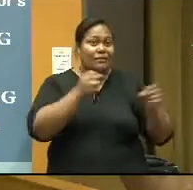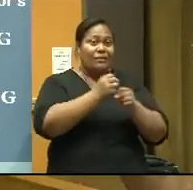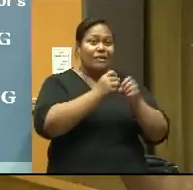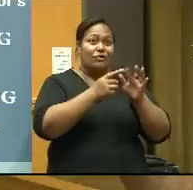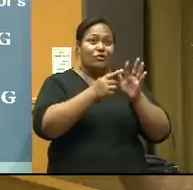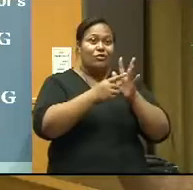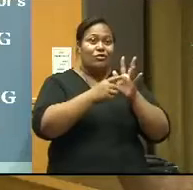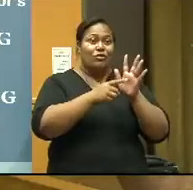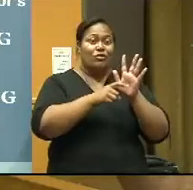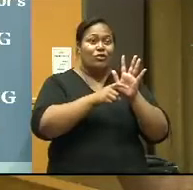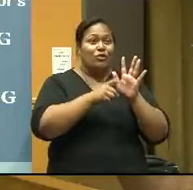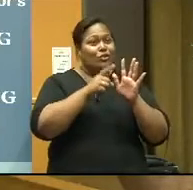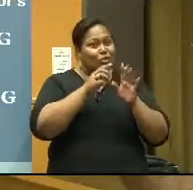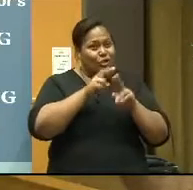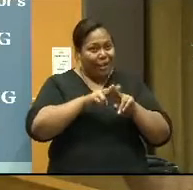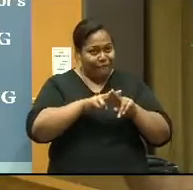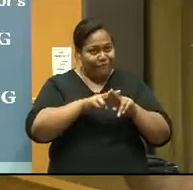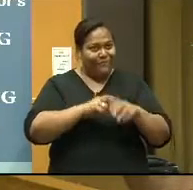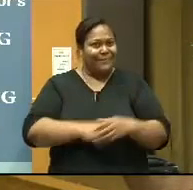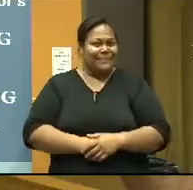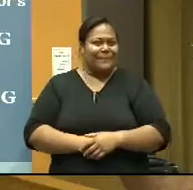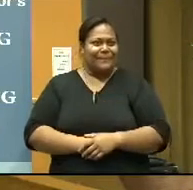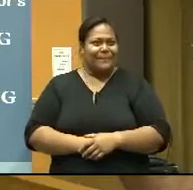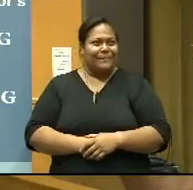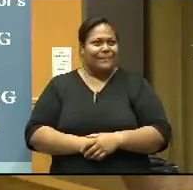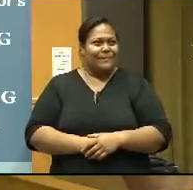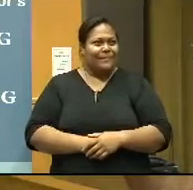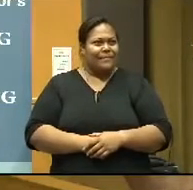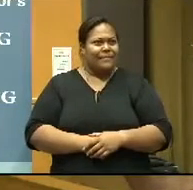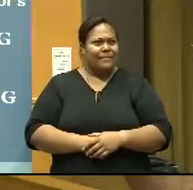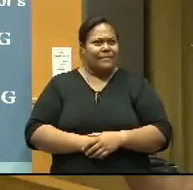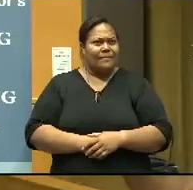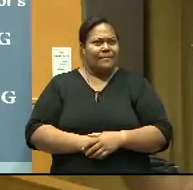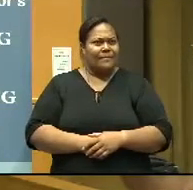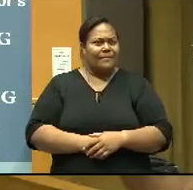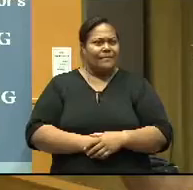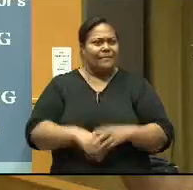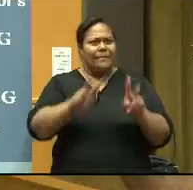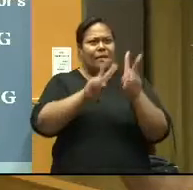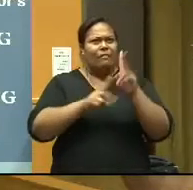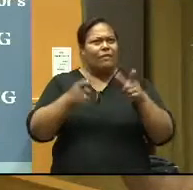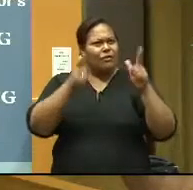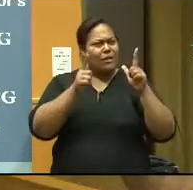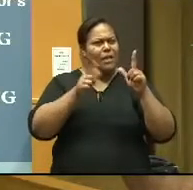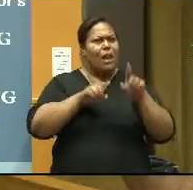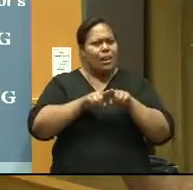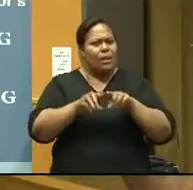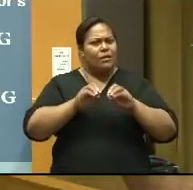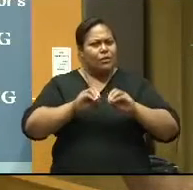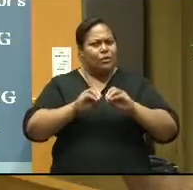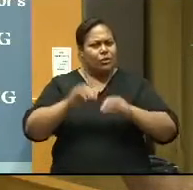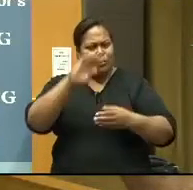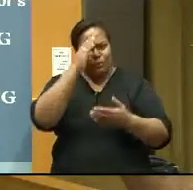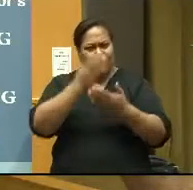PVC Education at UNSW. Deputy Vice-Chancellor, Learning, Teaching, Student Services, and